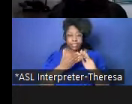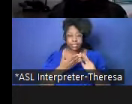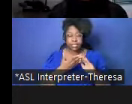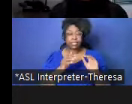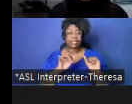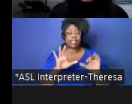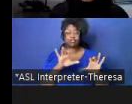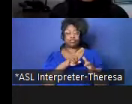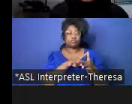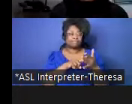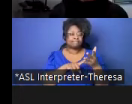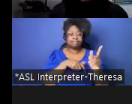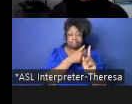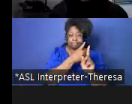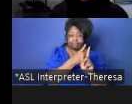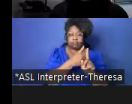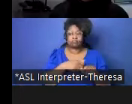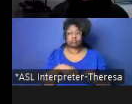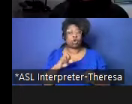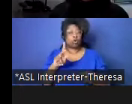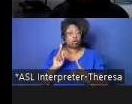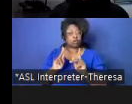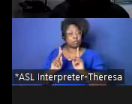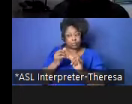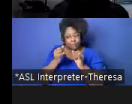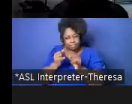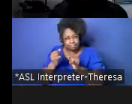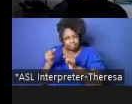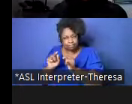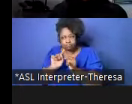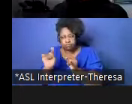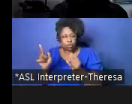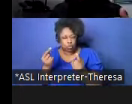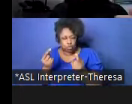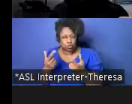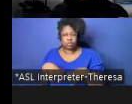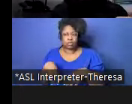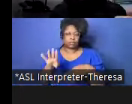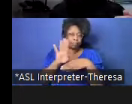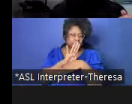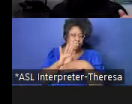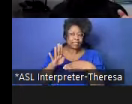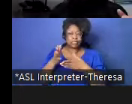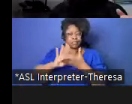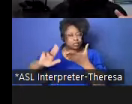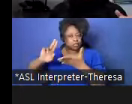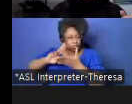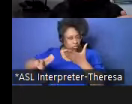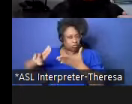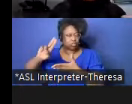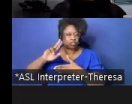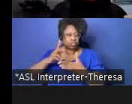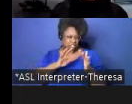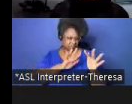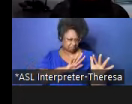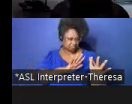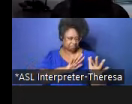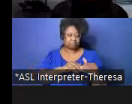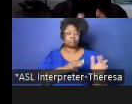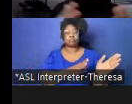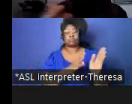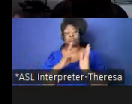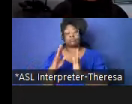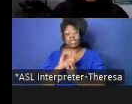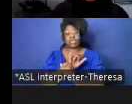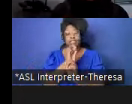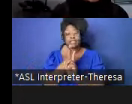on their own, what private individuals could do on their own, businesses, academia. Scenario 2, we'll